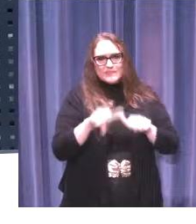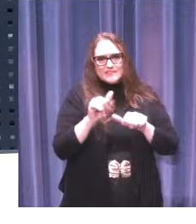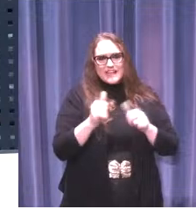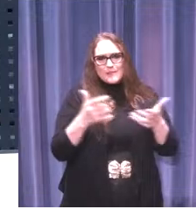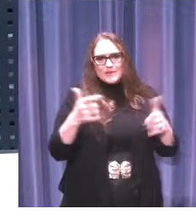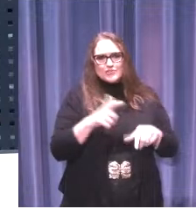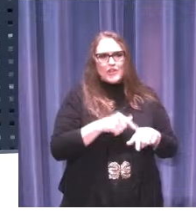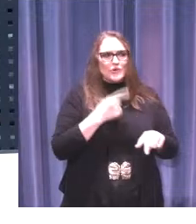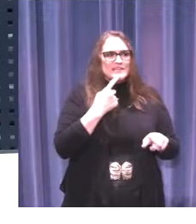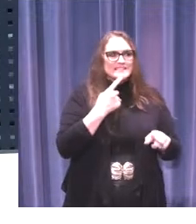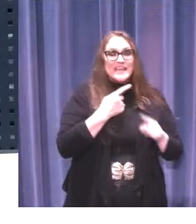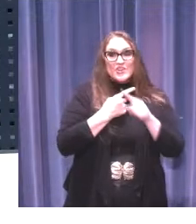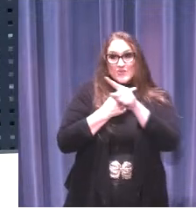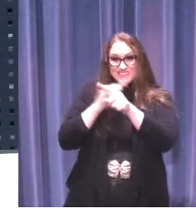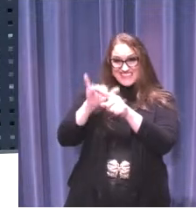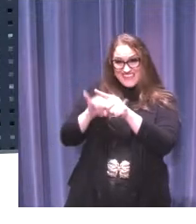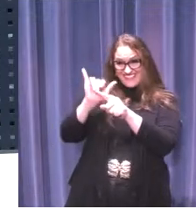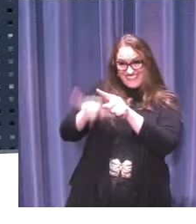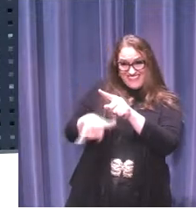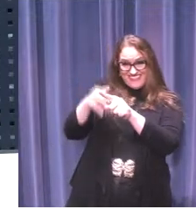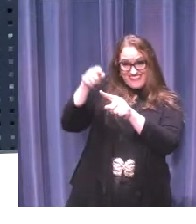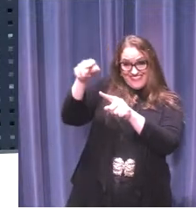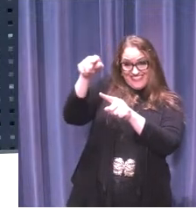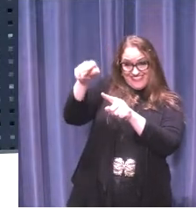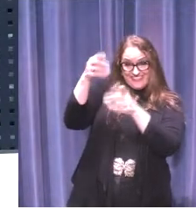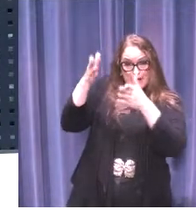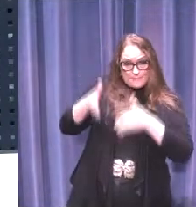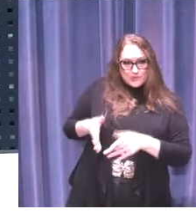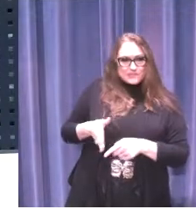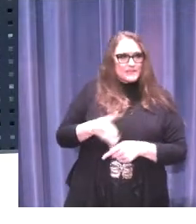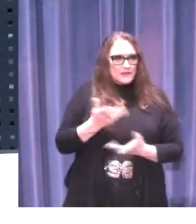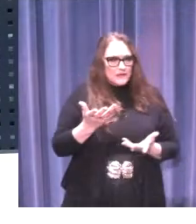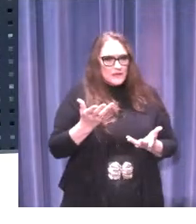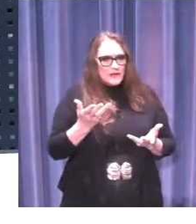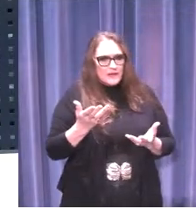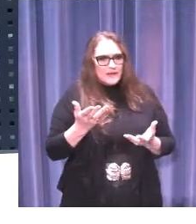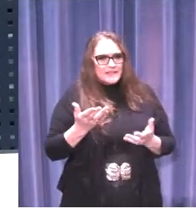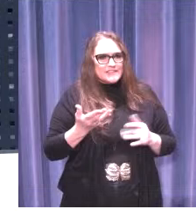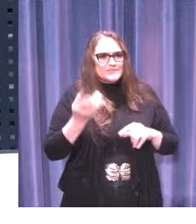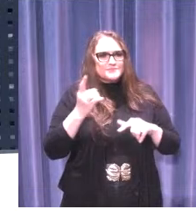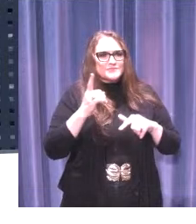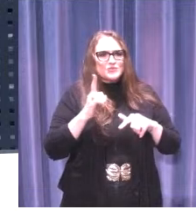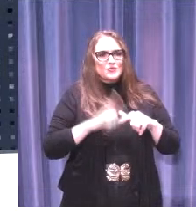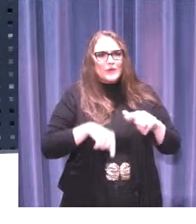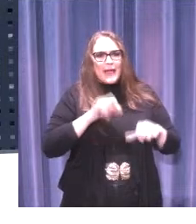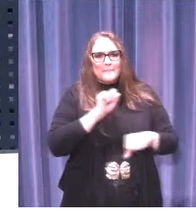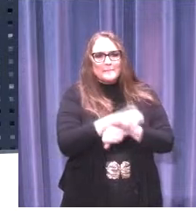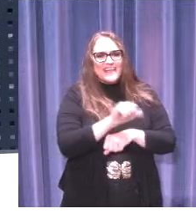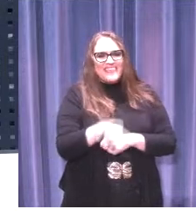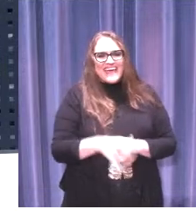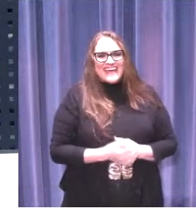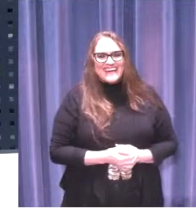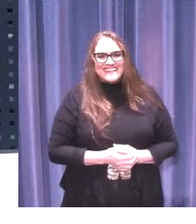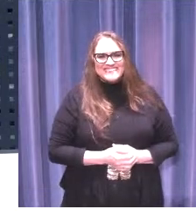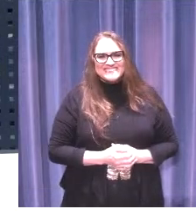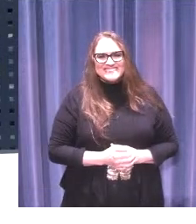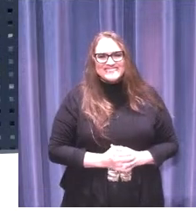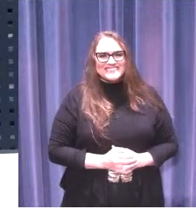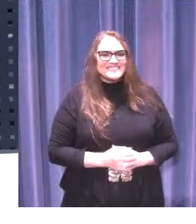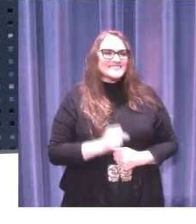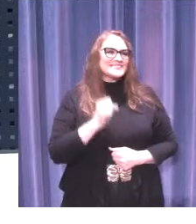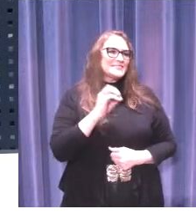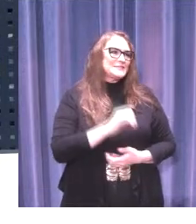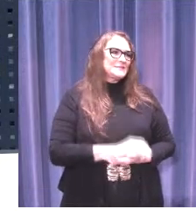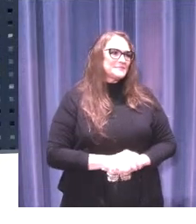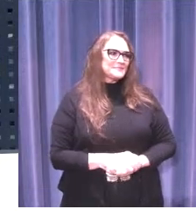he'd say, you see that person? And okay, you can't beat that. So